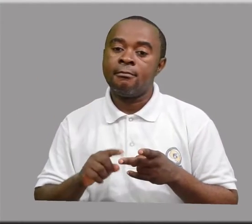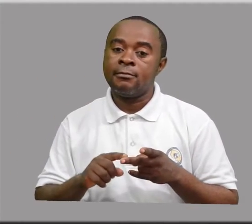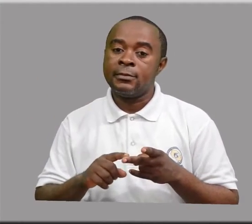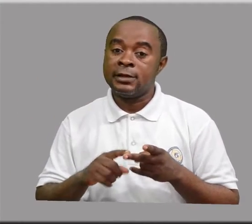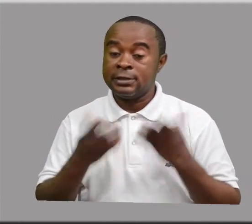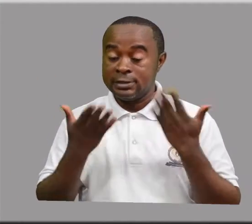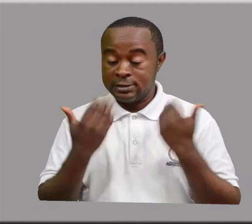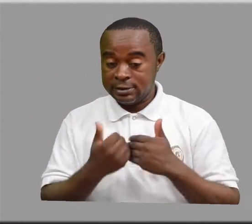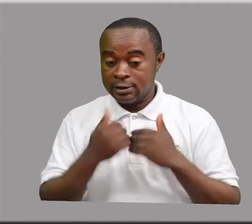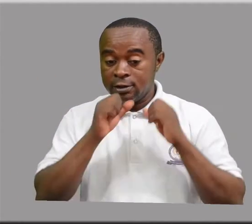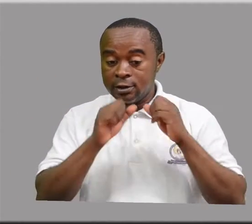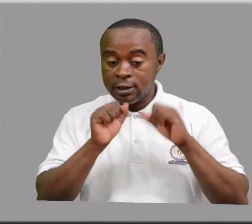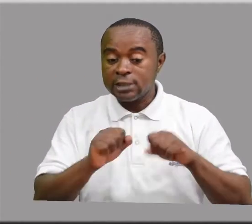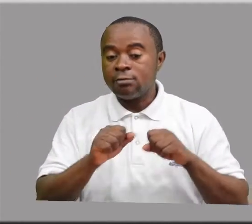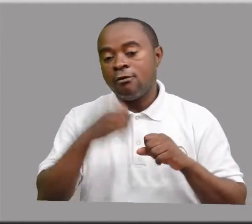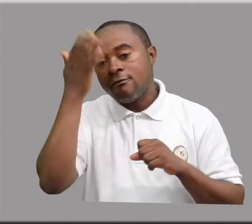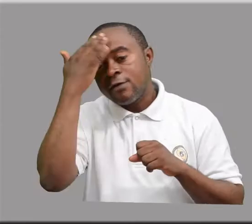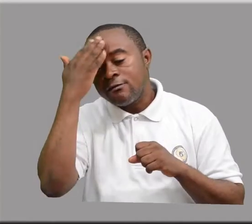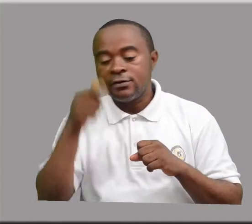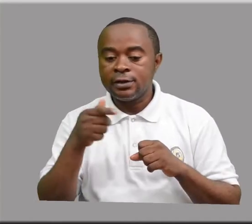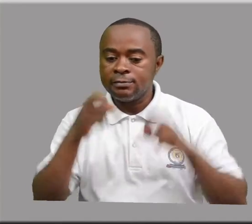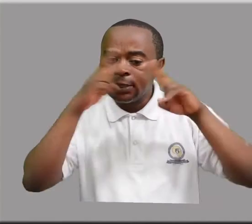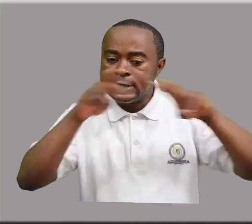design and research methods.